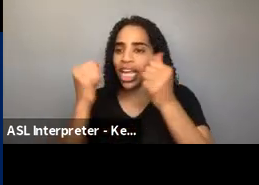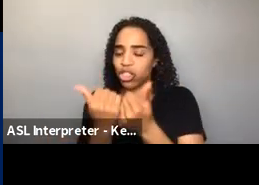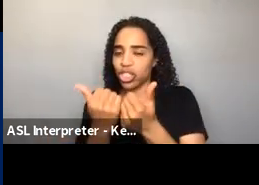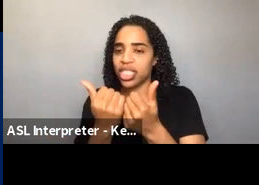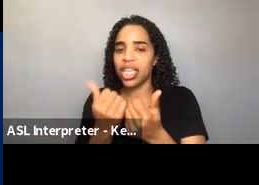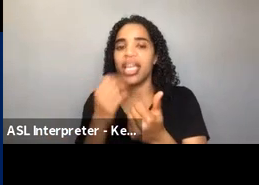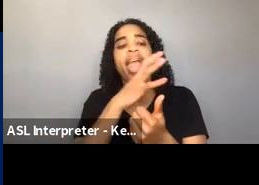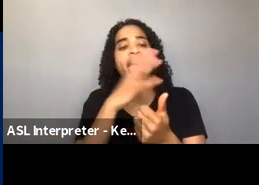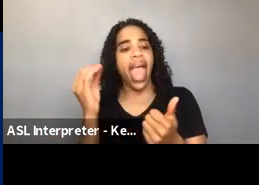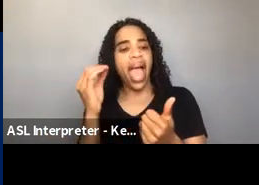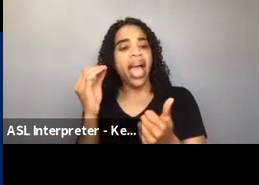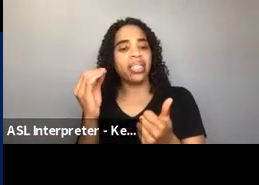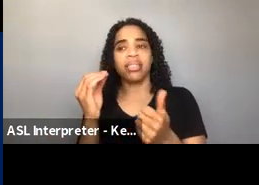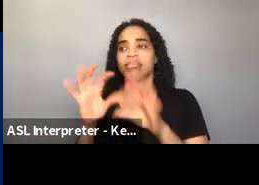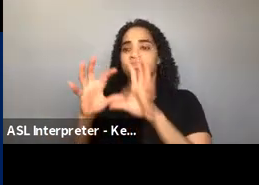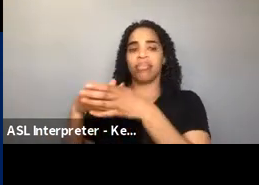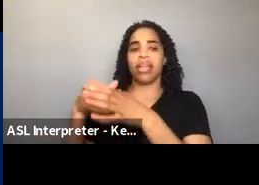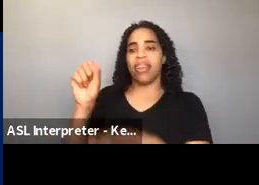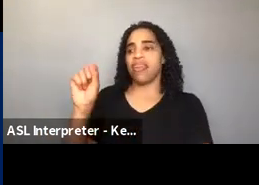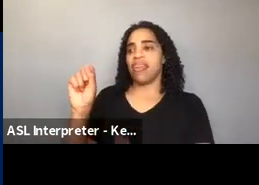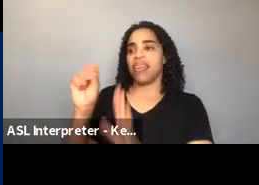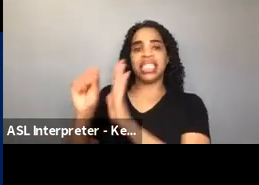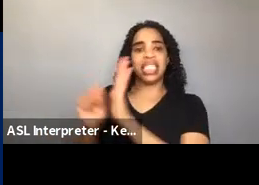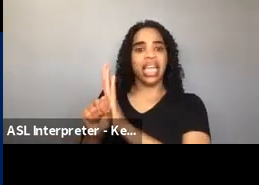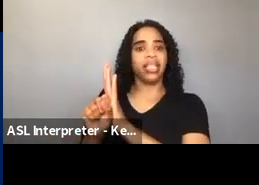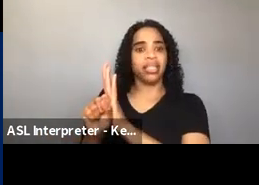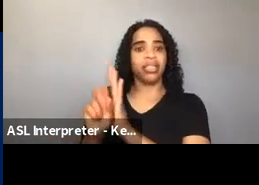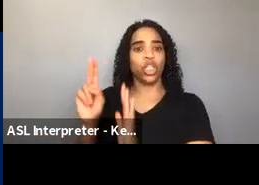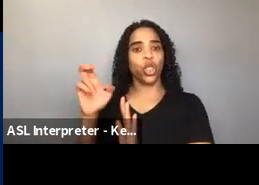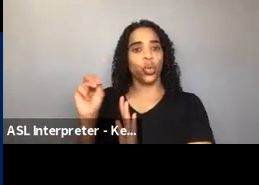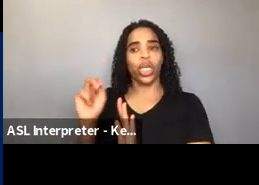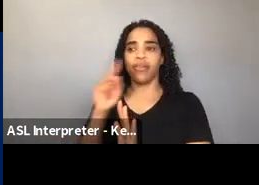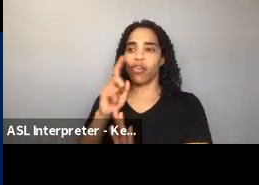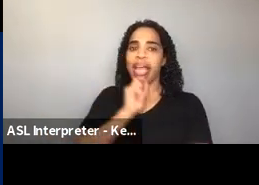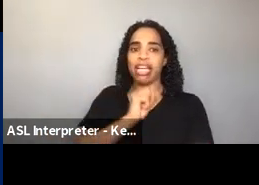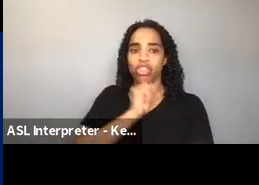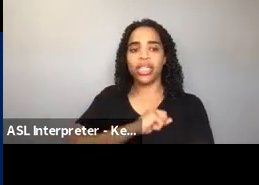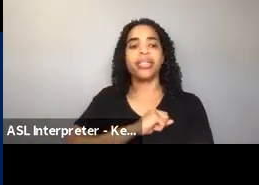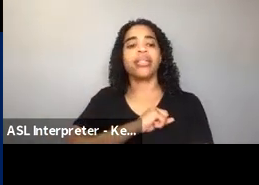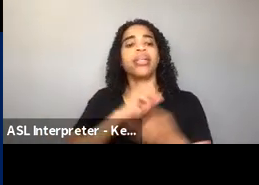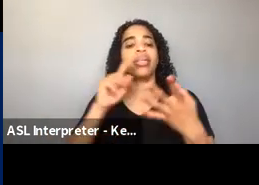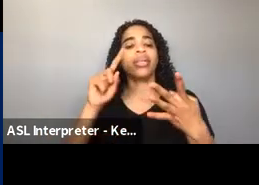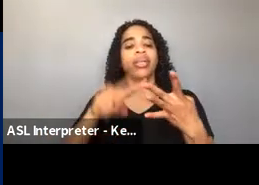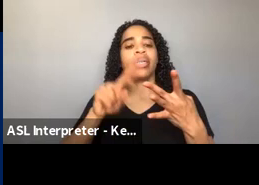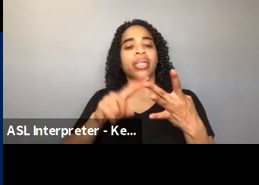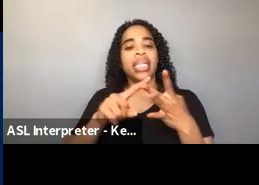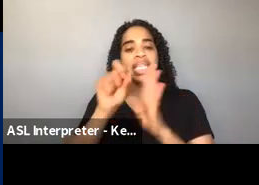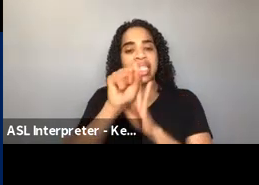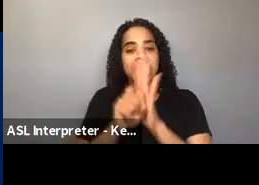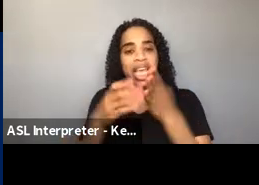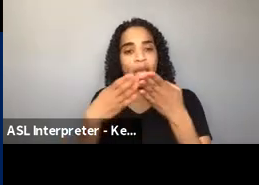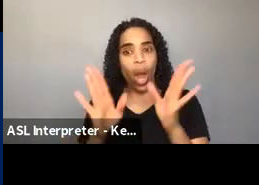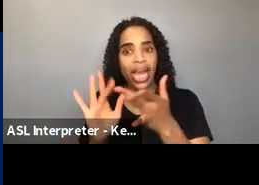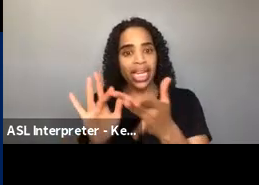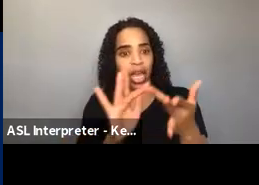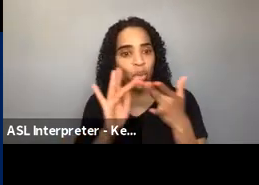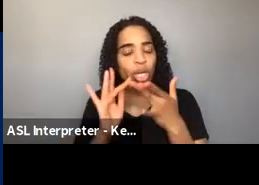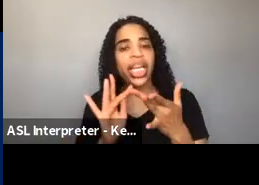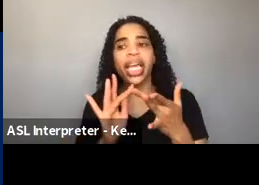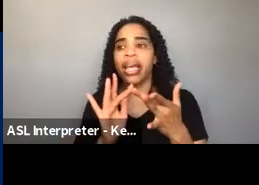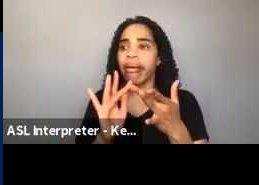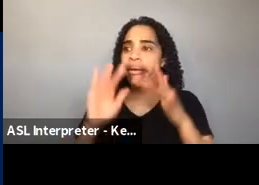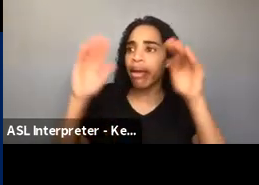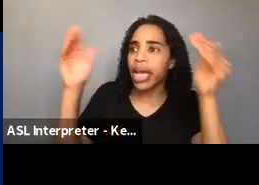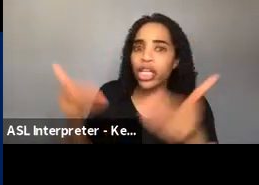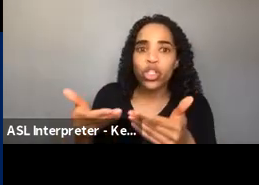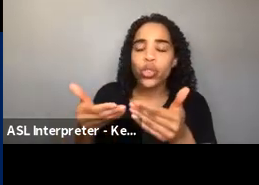Union on Aging. We have state work networking. ADRC service providers are connected to local,